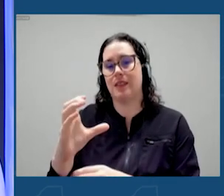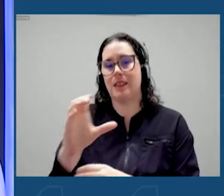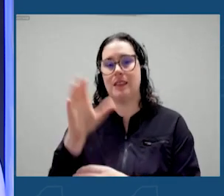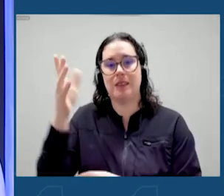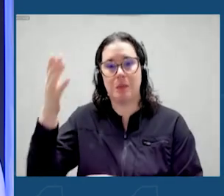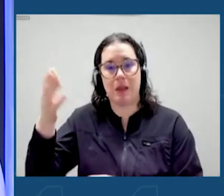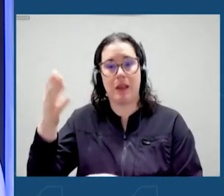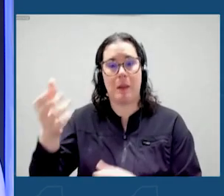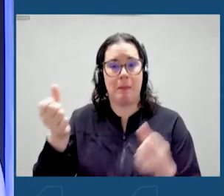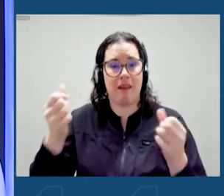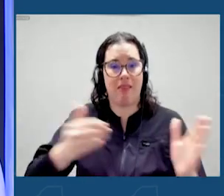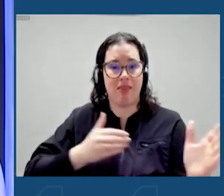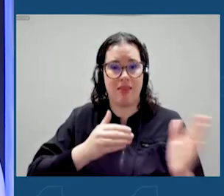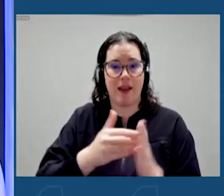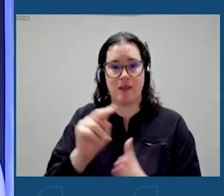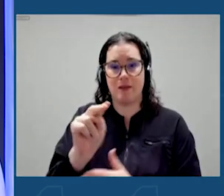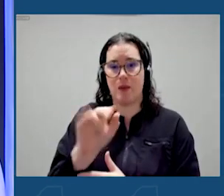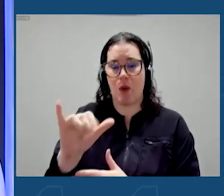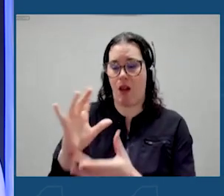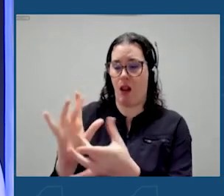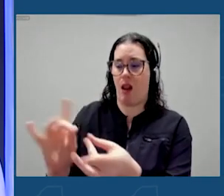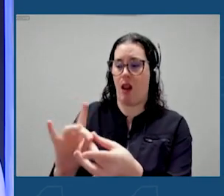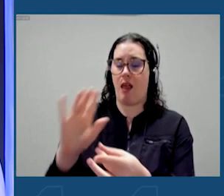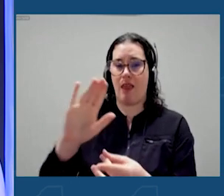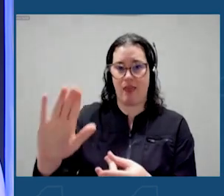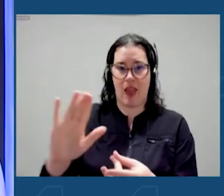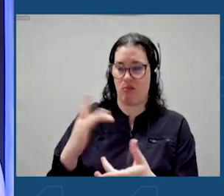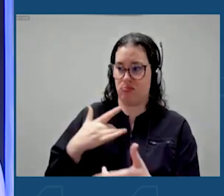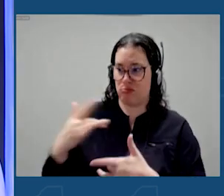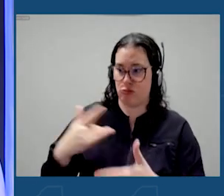issues that are important to them.